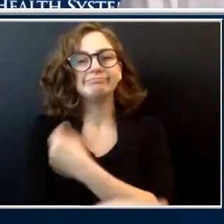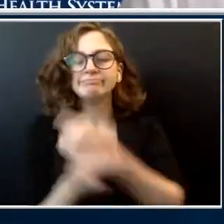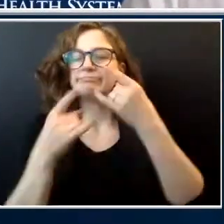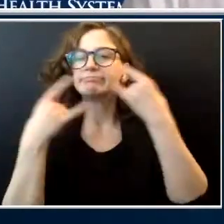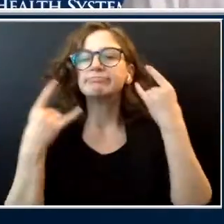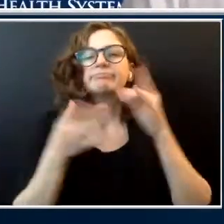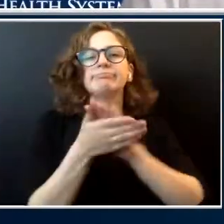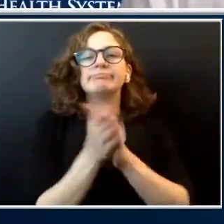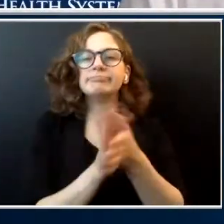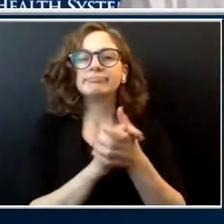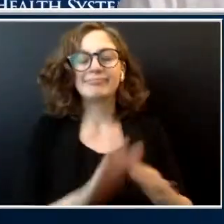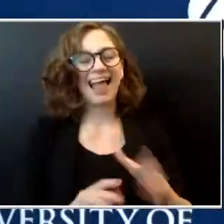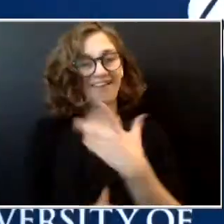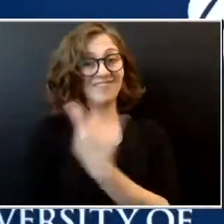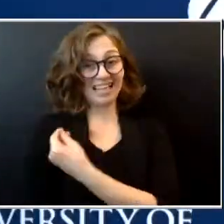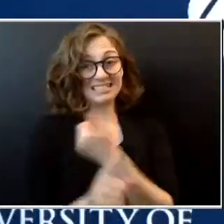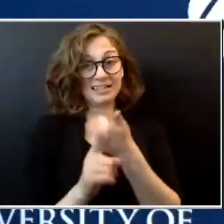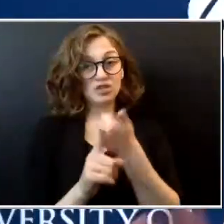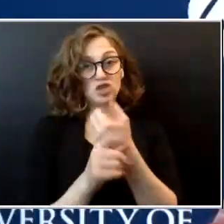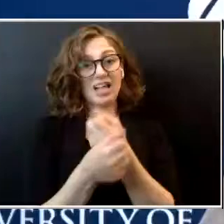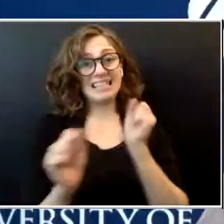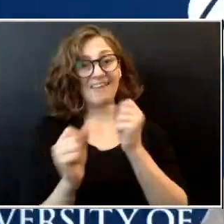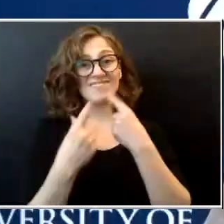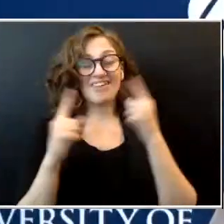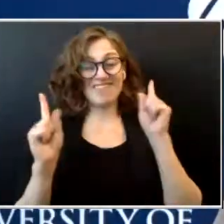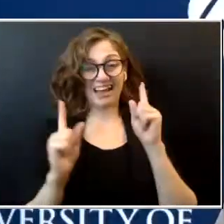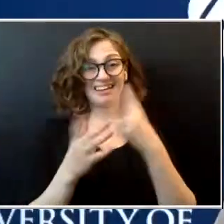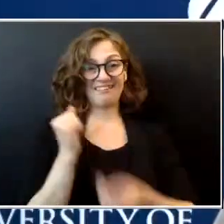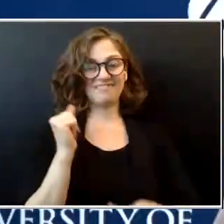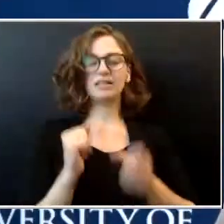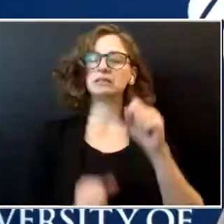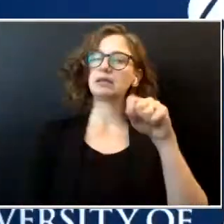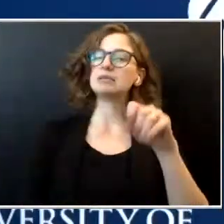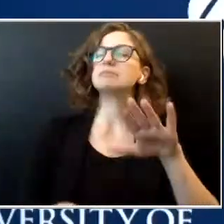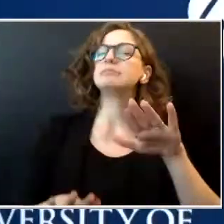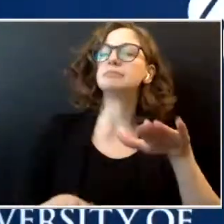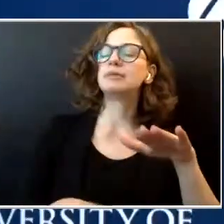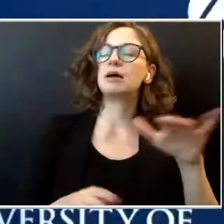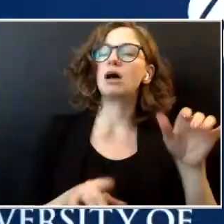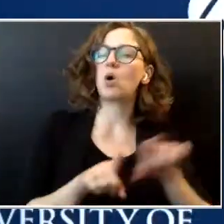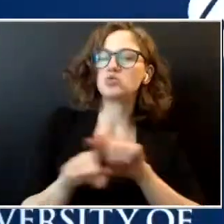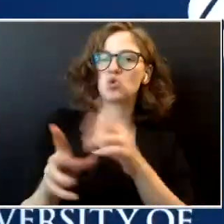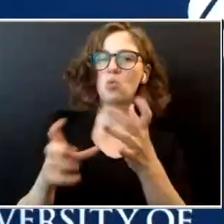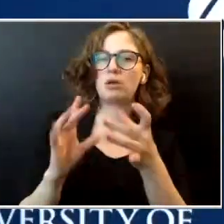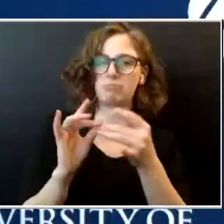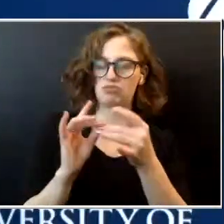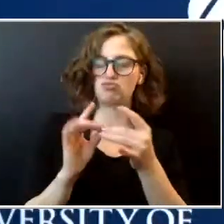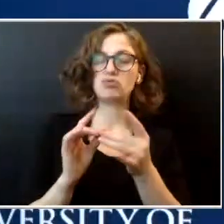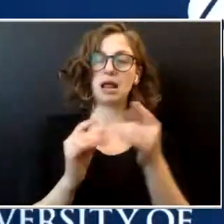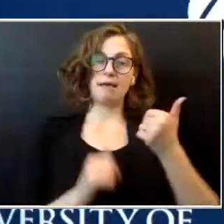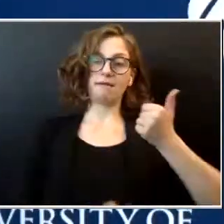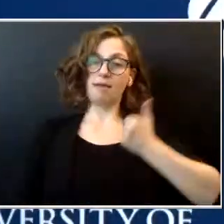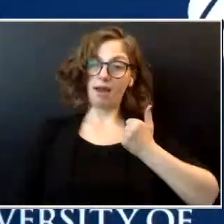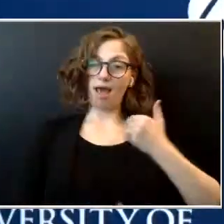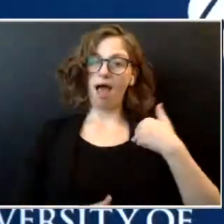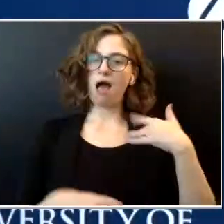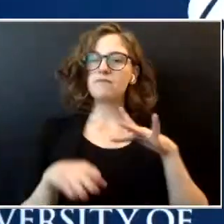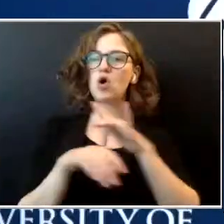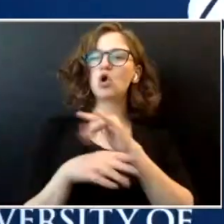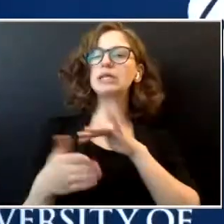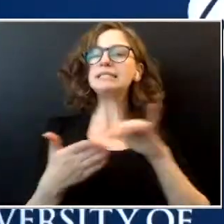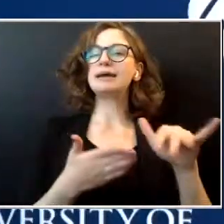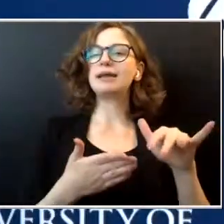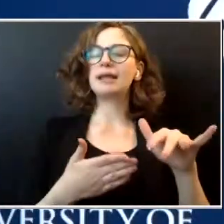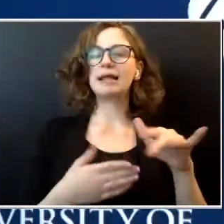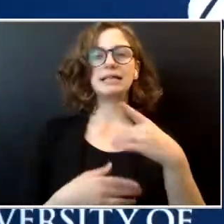and effective. Yeah, and what I would say too is there was an early study from Canada that looked at interim vaccine efficacy for